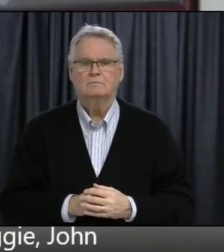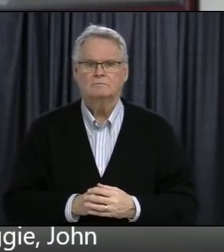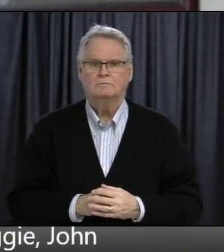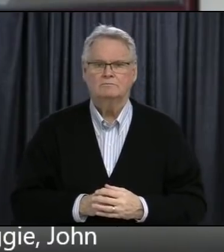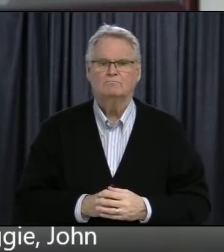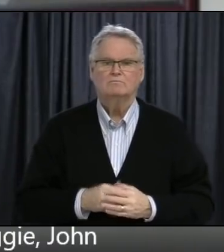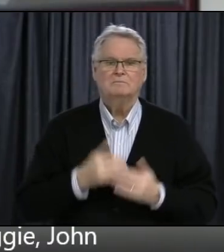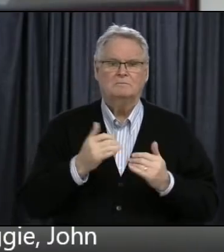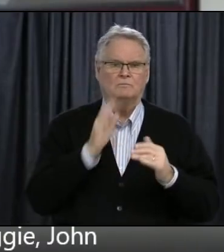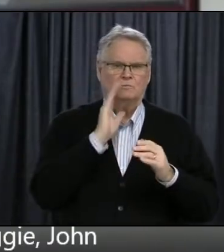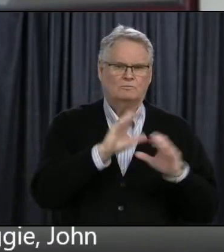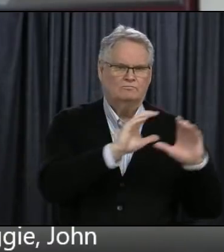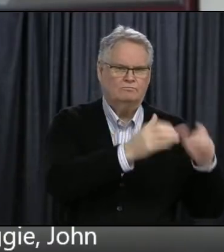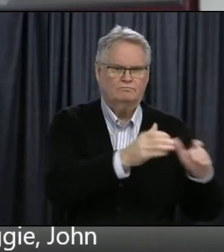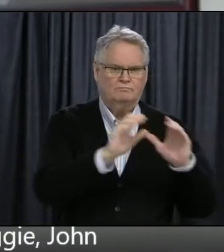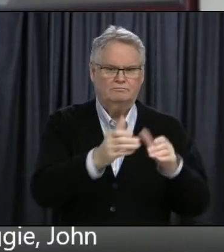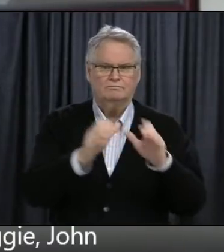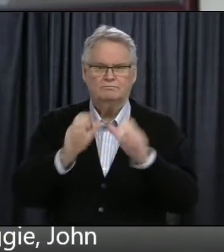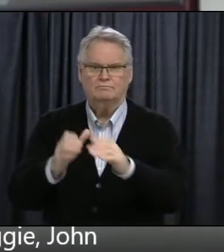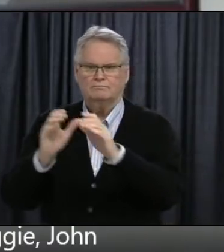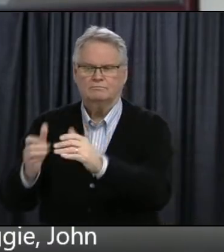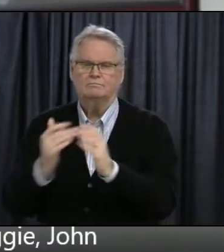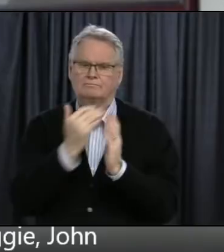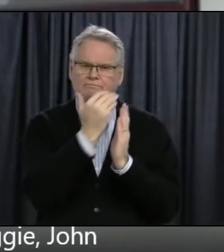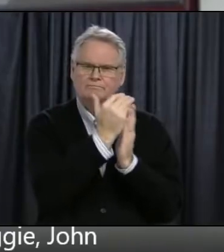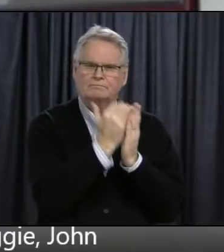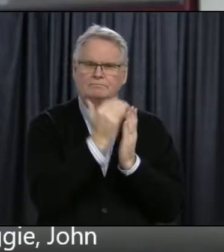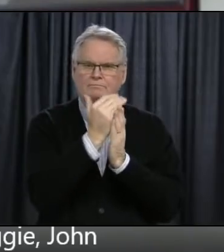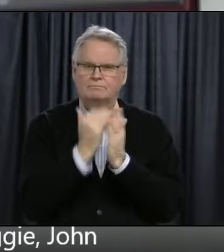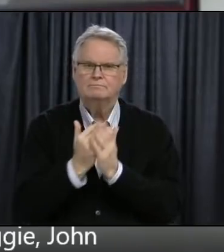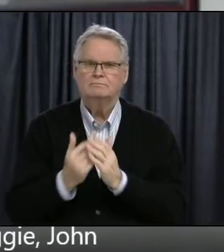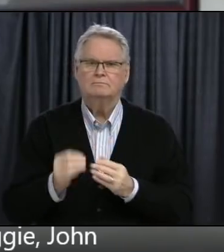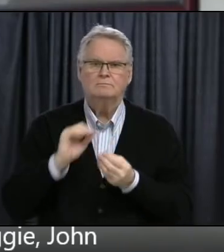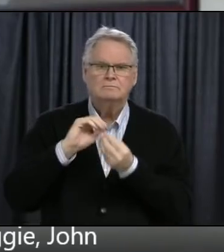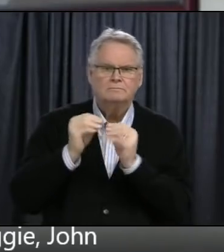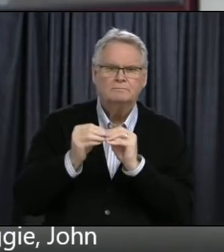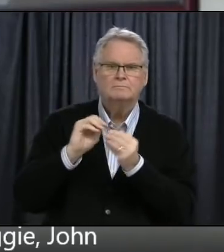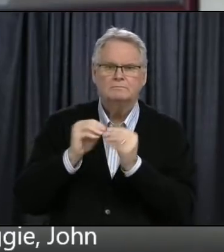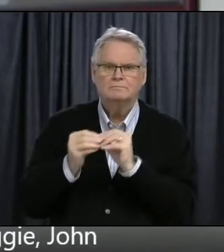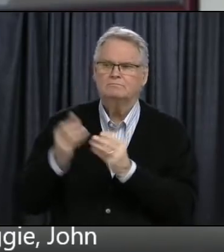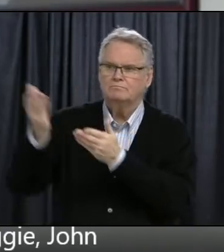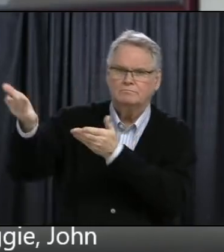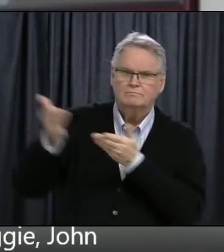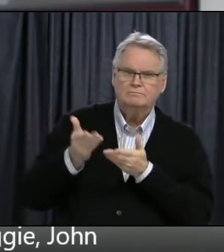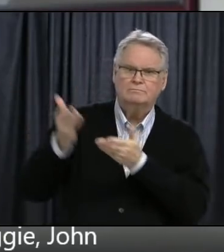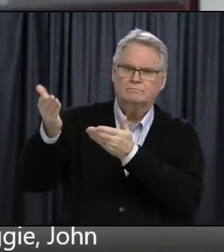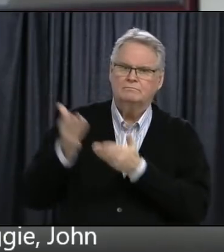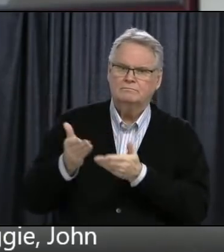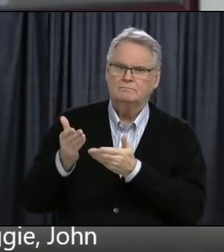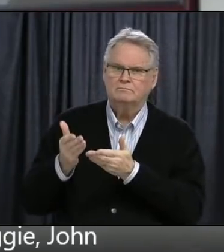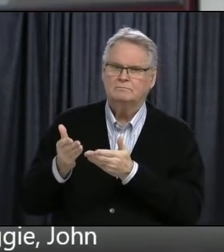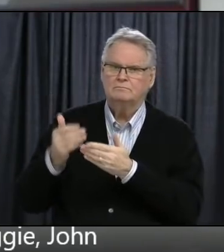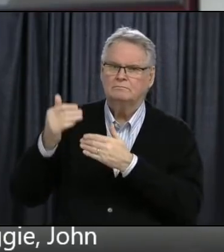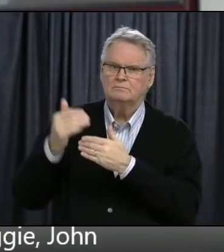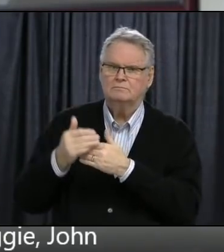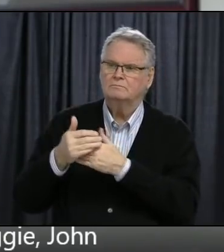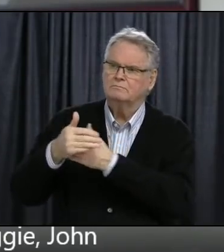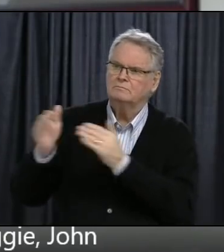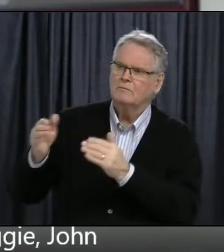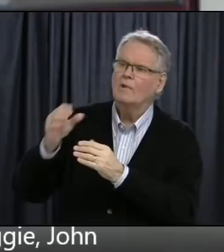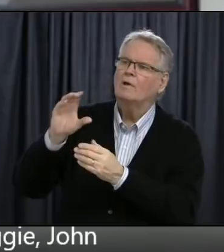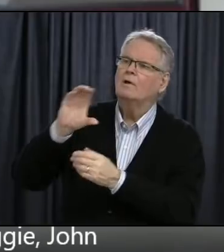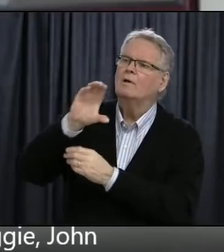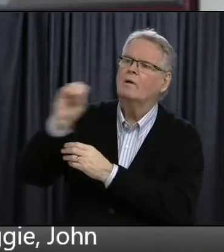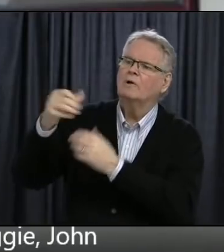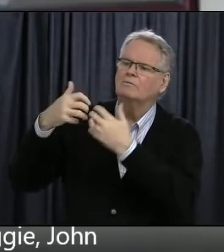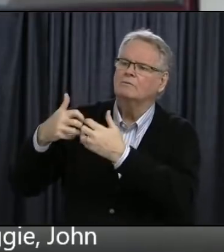been given as guarantees by the manufacturers thus far. But as we saw in February, when they couldn't live up to that, we